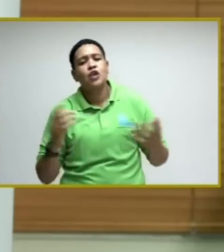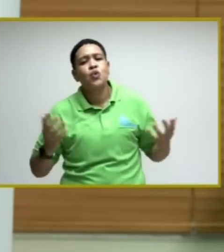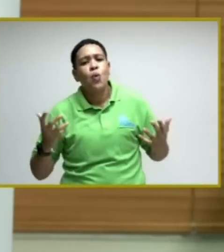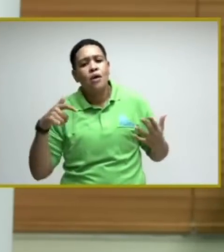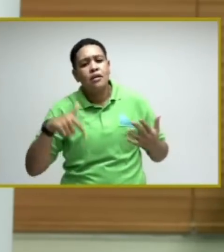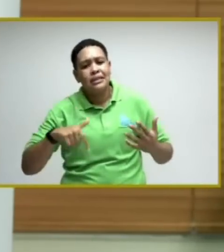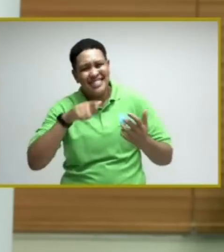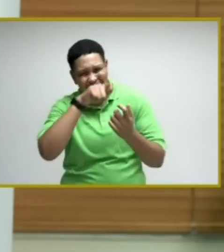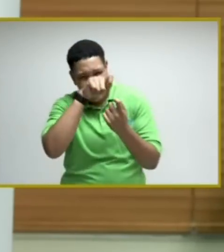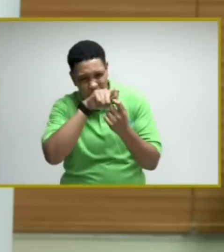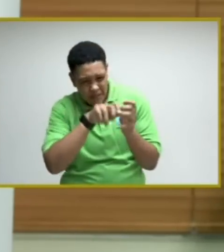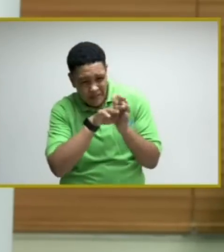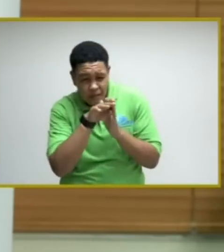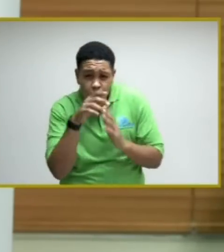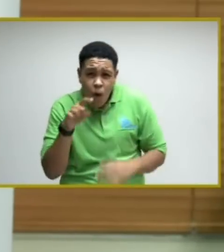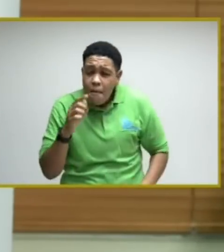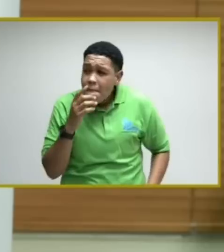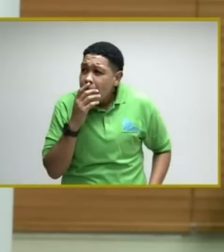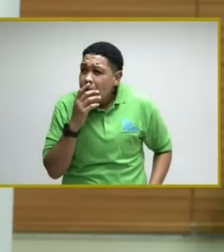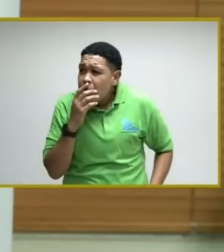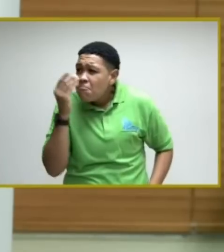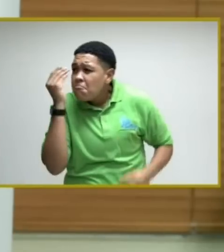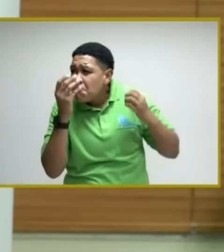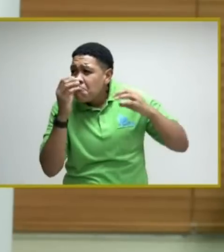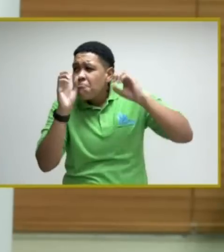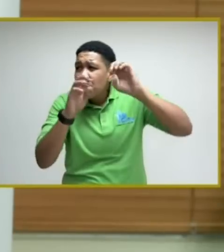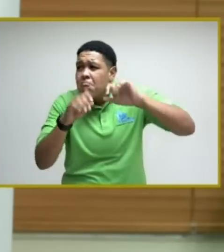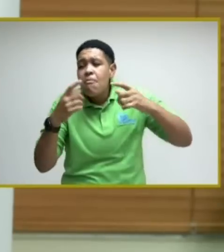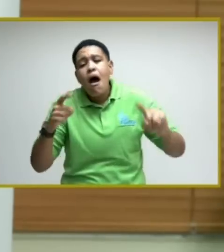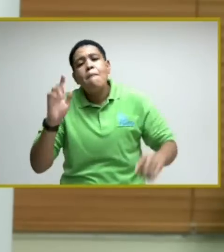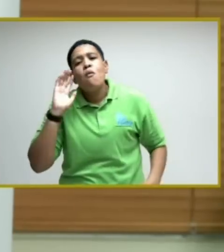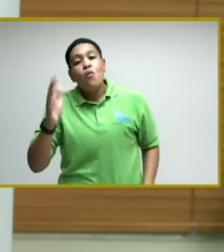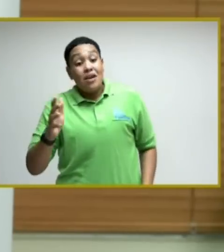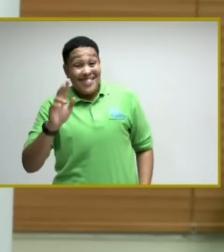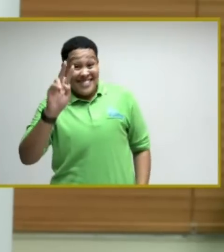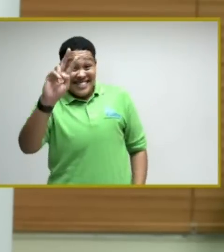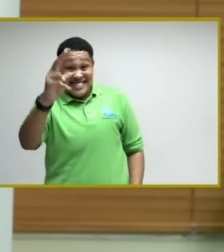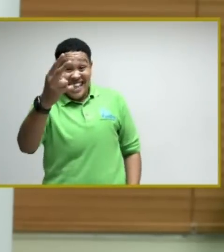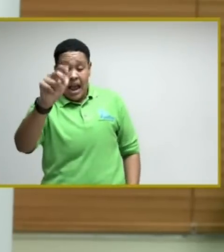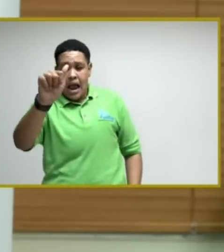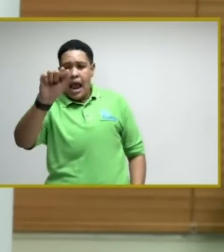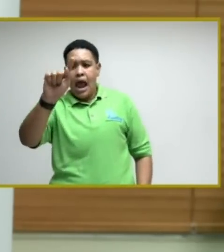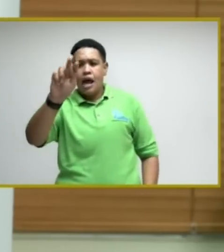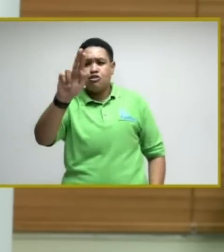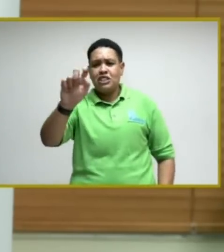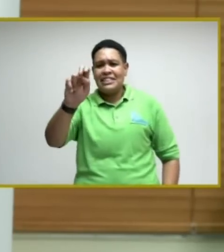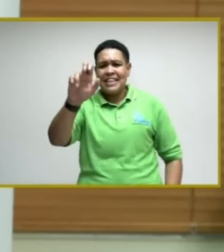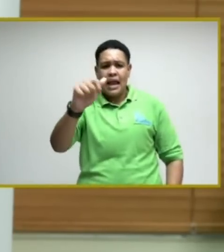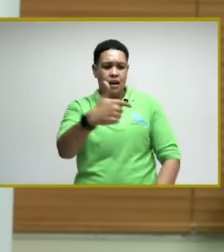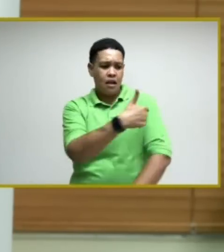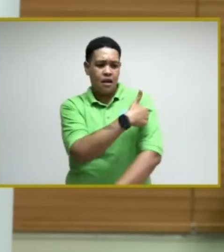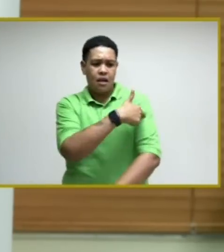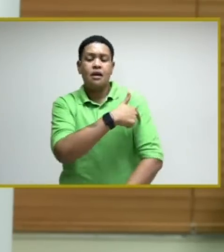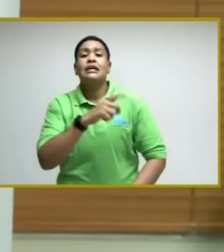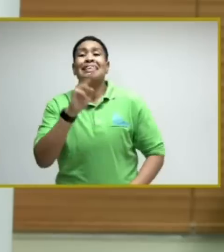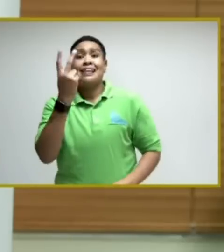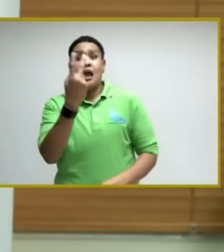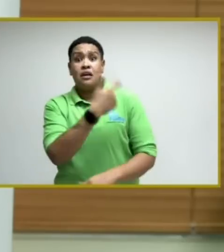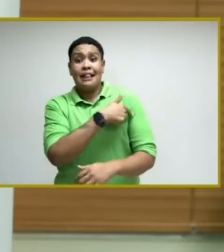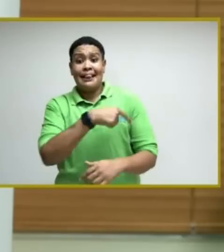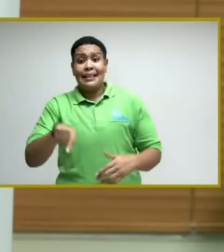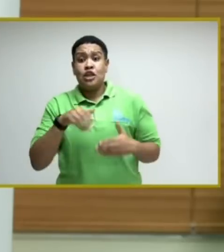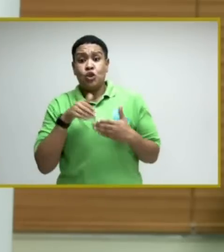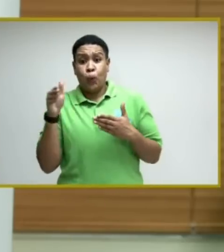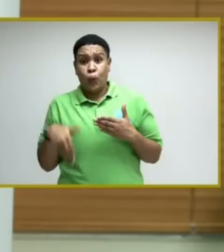this particular development. All persons who are due their second dose of the AstraZeneca and Pfizer vaccine this weekend should by now